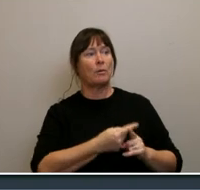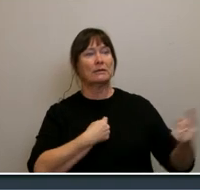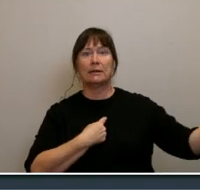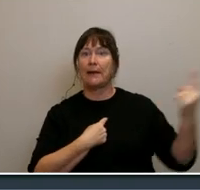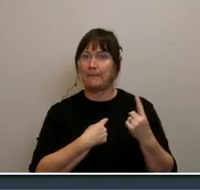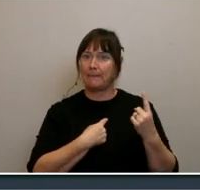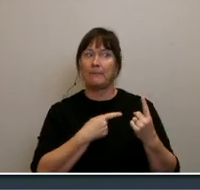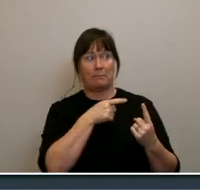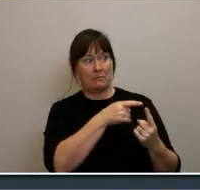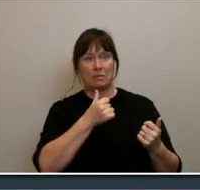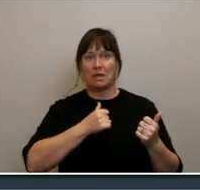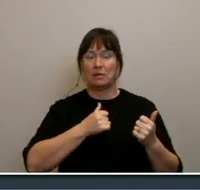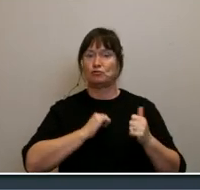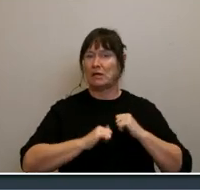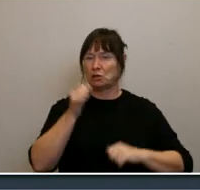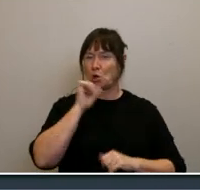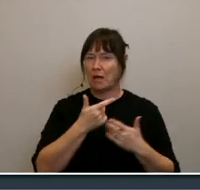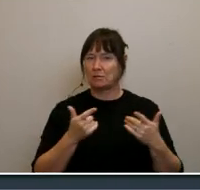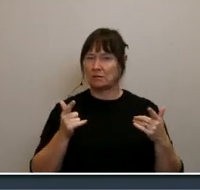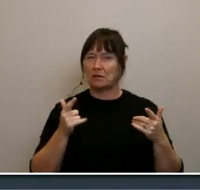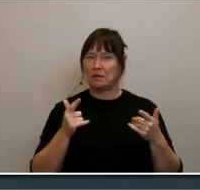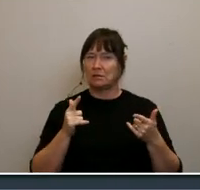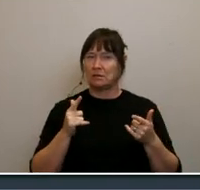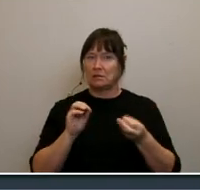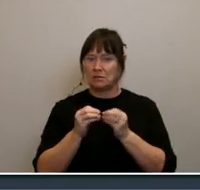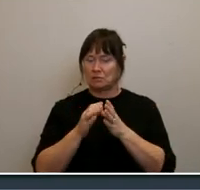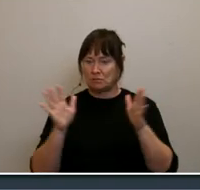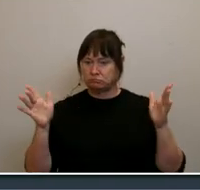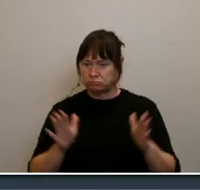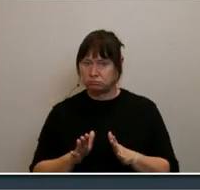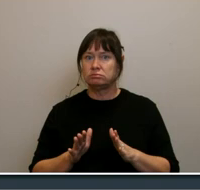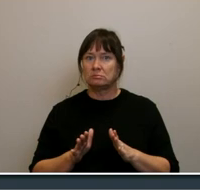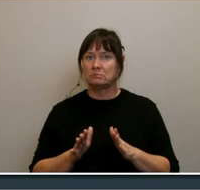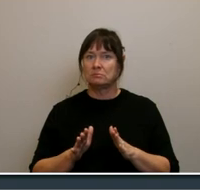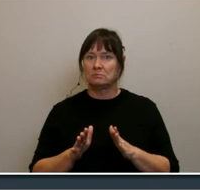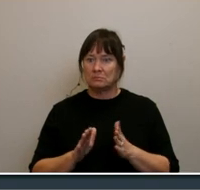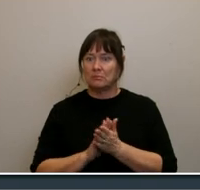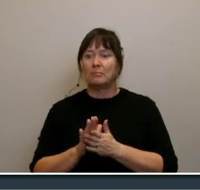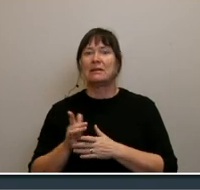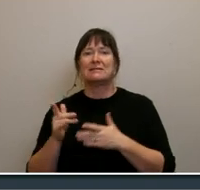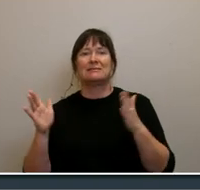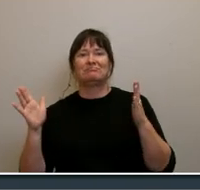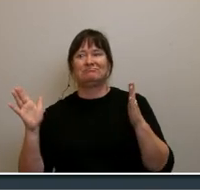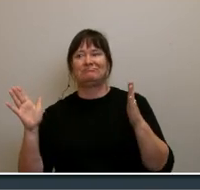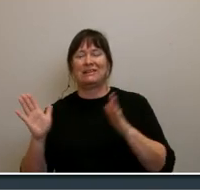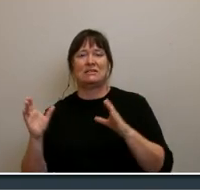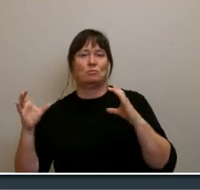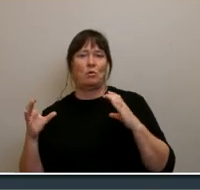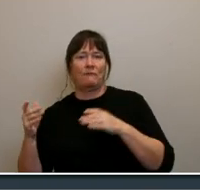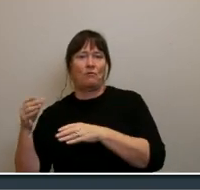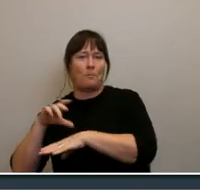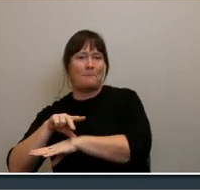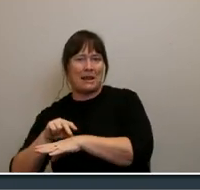de-escalate issues will go a long way to providing greater peace of mind for victims, less workload on police, and better outcomes